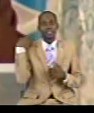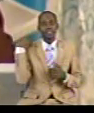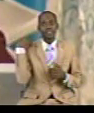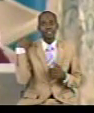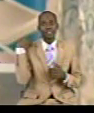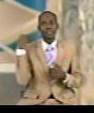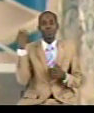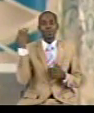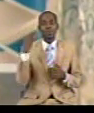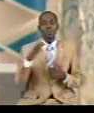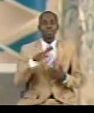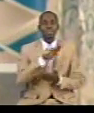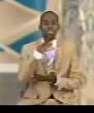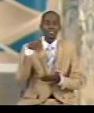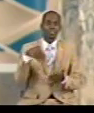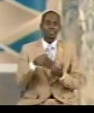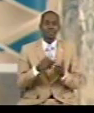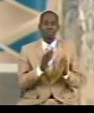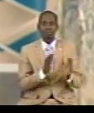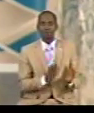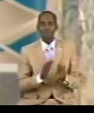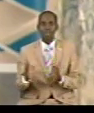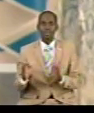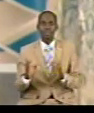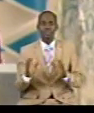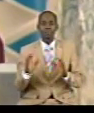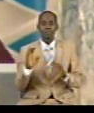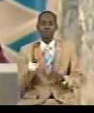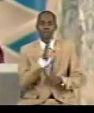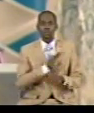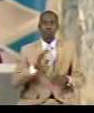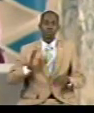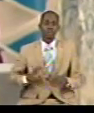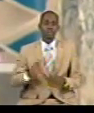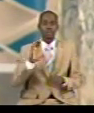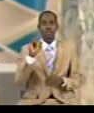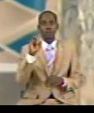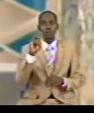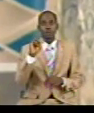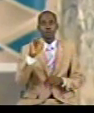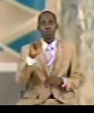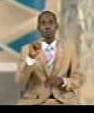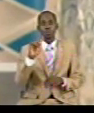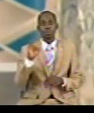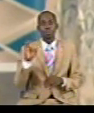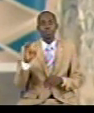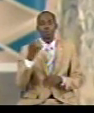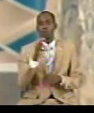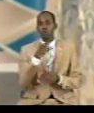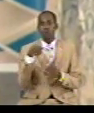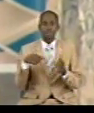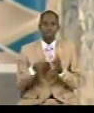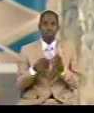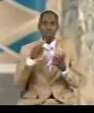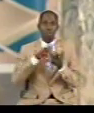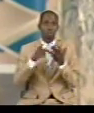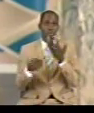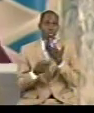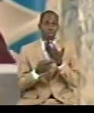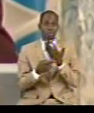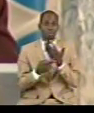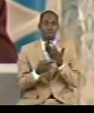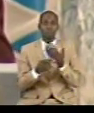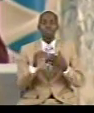Central Planning Committee of this retreat. He is a minister of